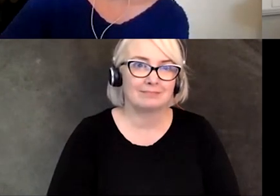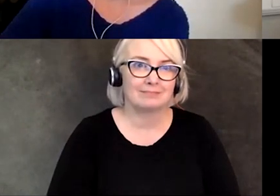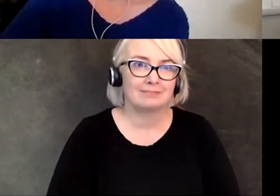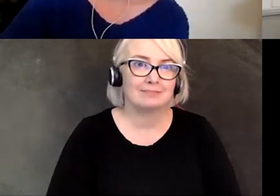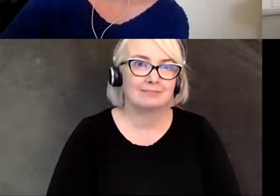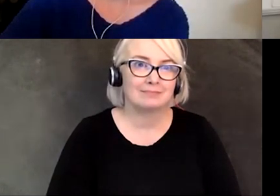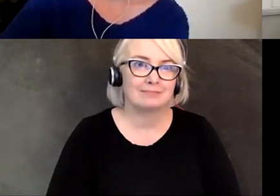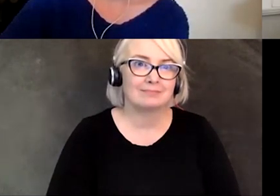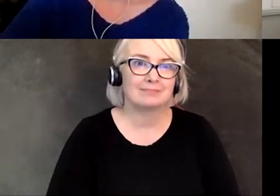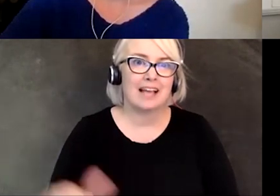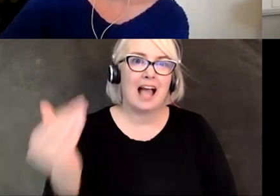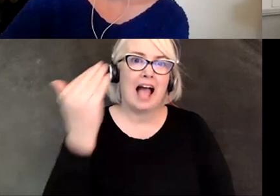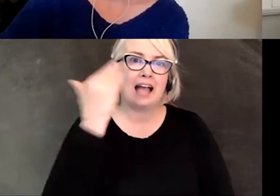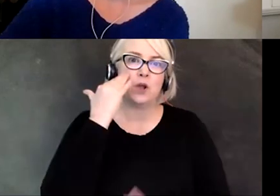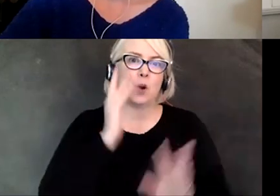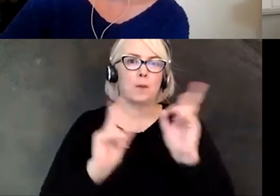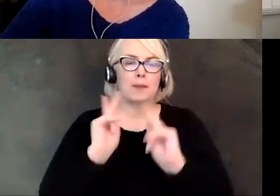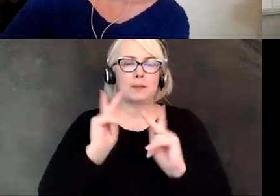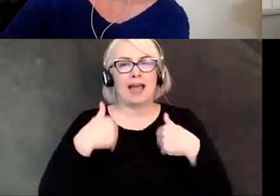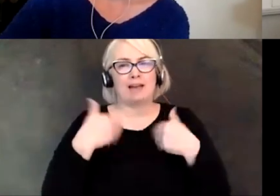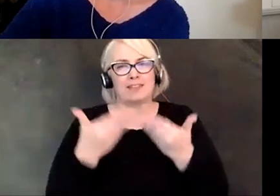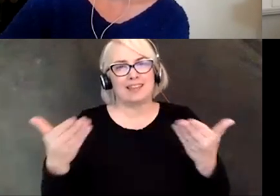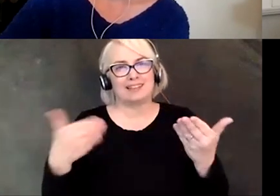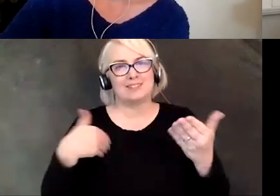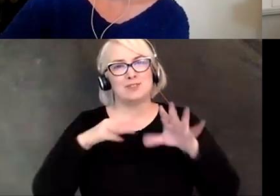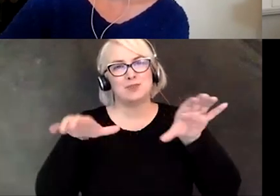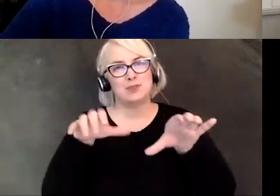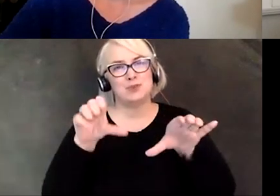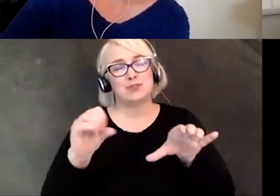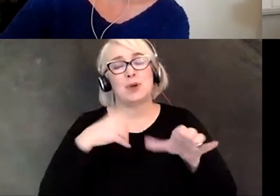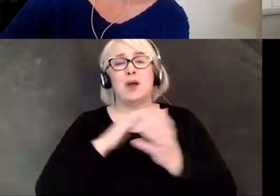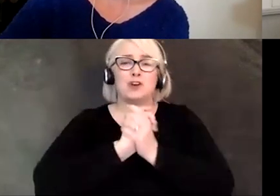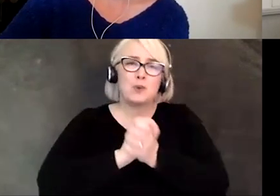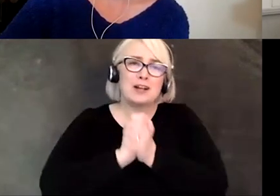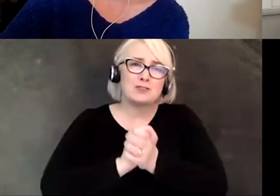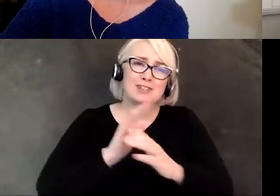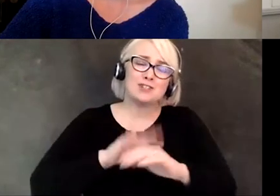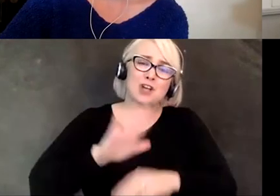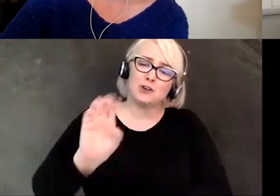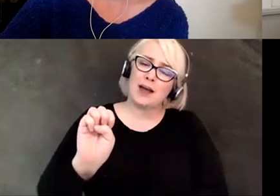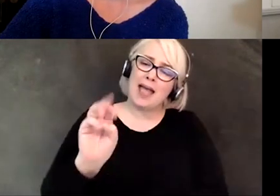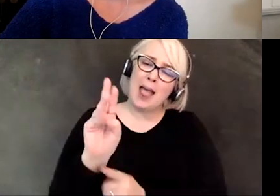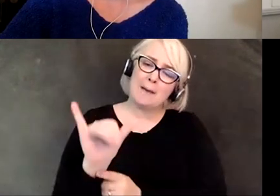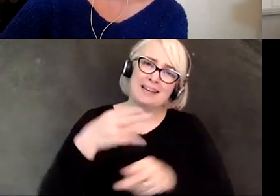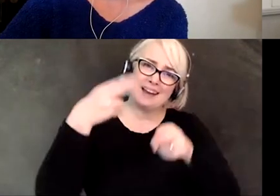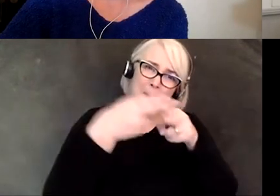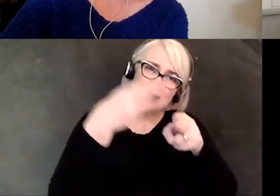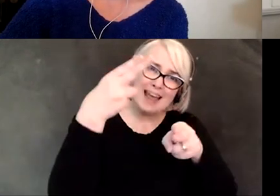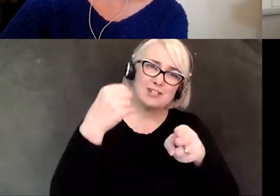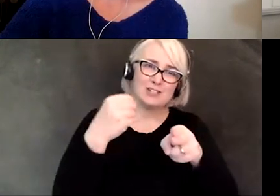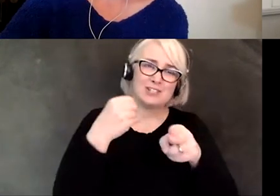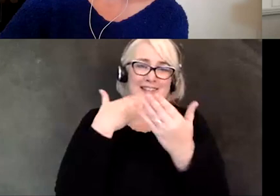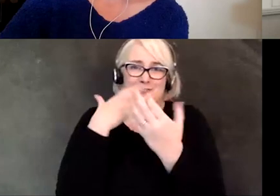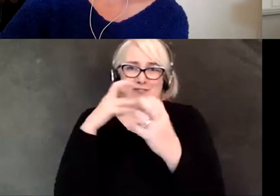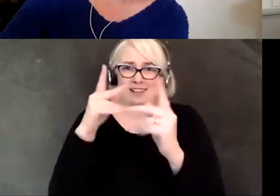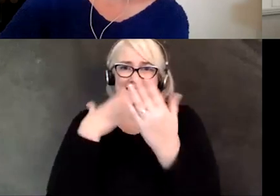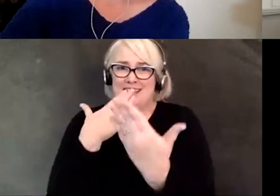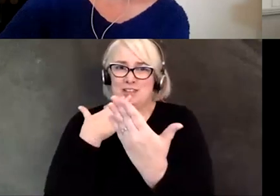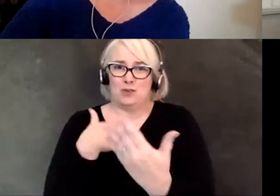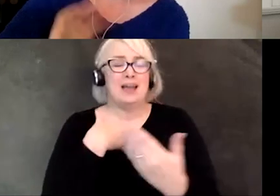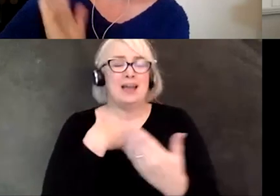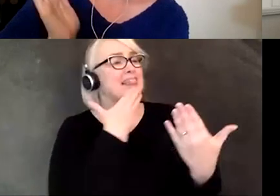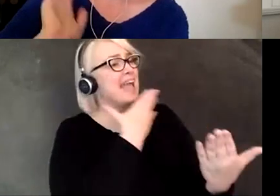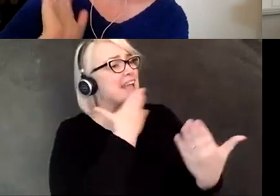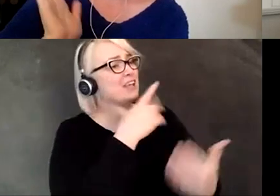exciting and, you know, just thank you. Thank you, Lauren. Thank you so much. for having us. Appreciate